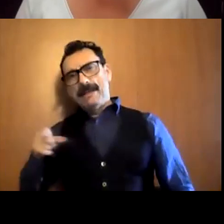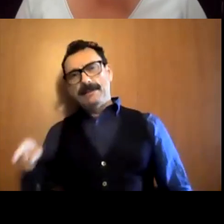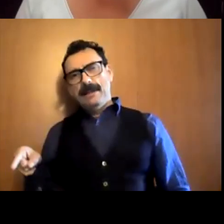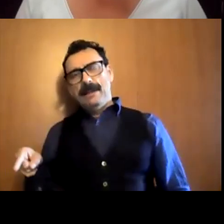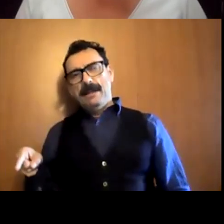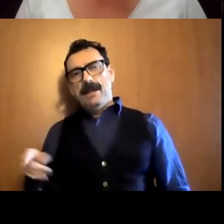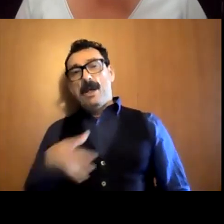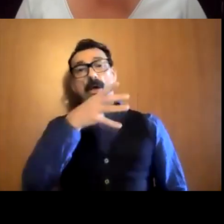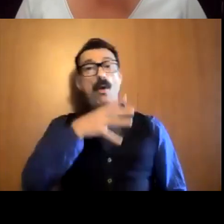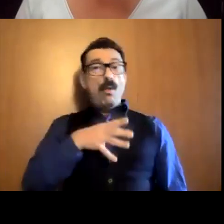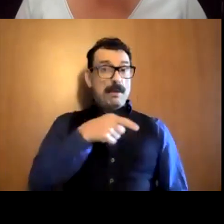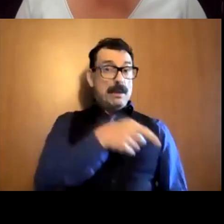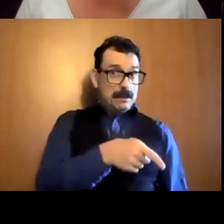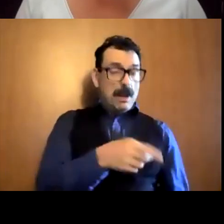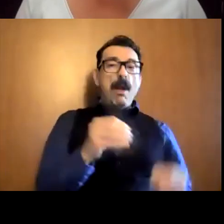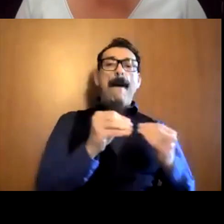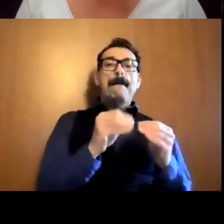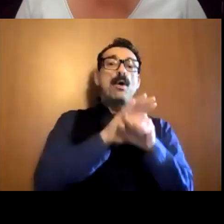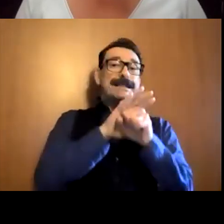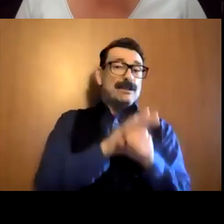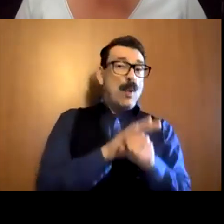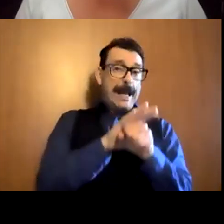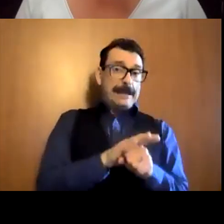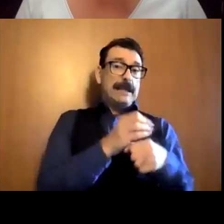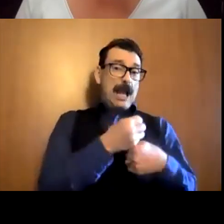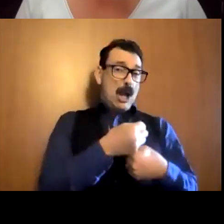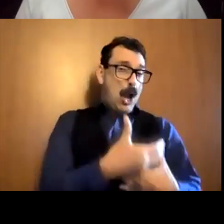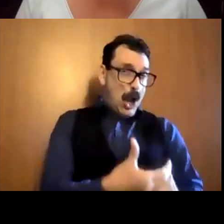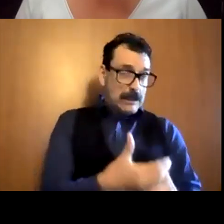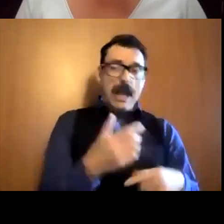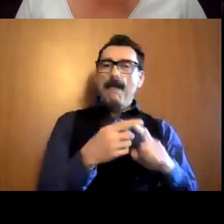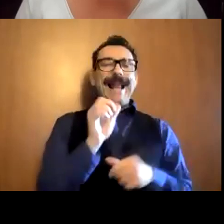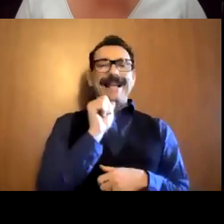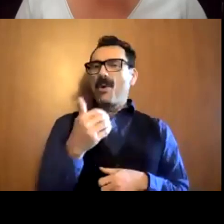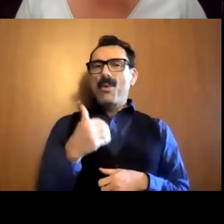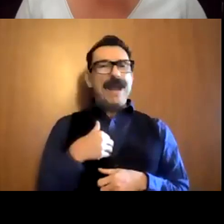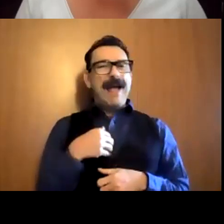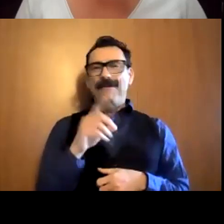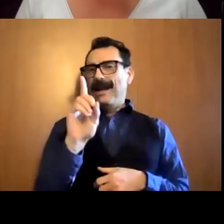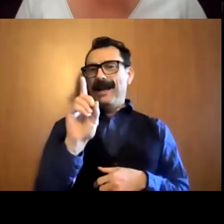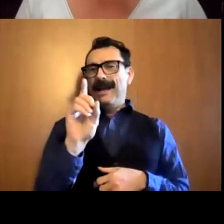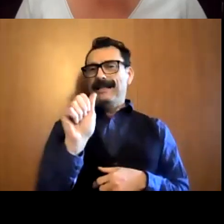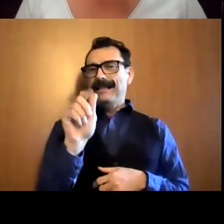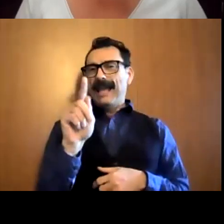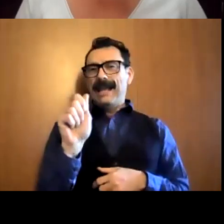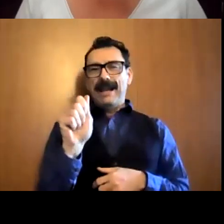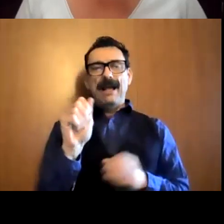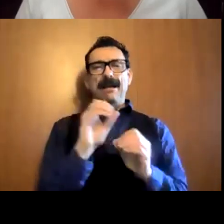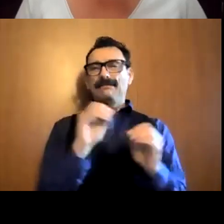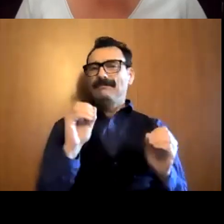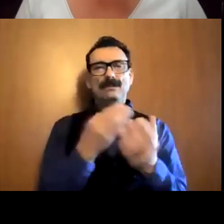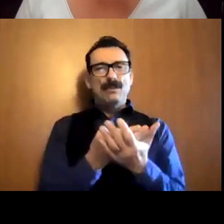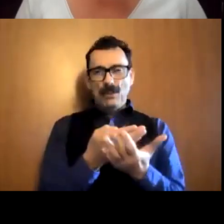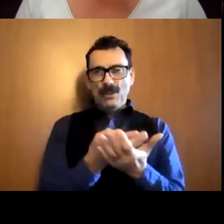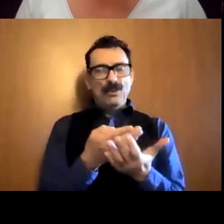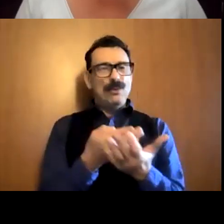stress and the stress that causes that. I do not have any data on that, but I did hear that before. I'm not sure if Dr. Clayborne